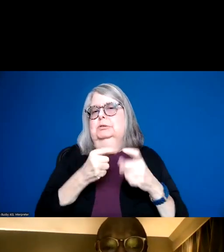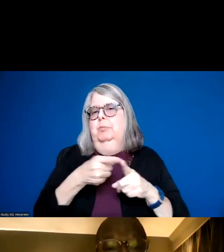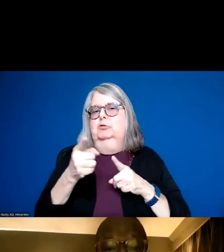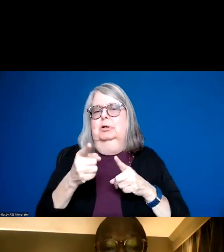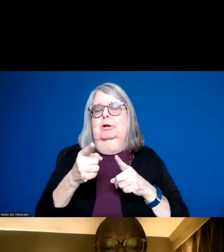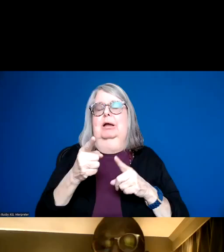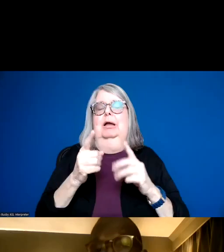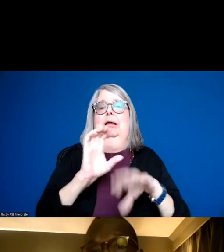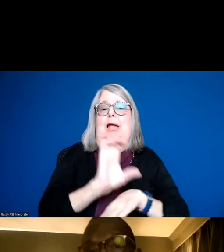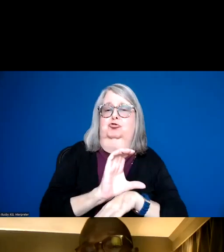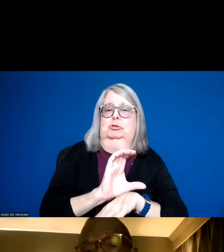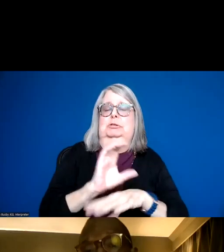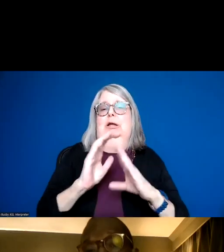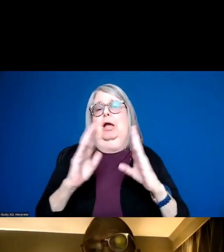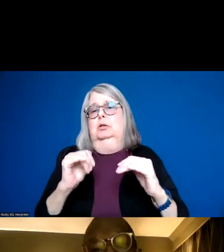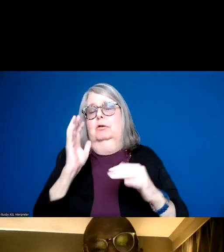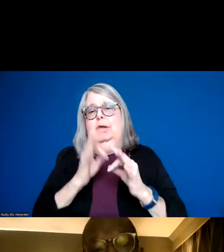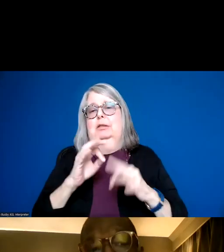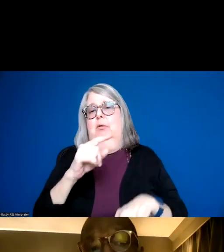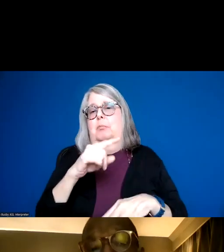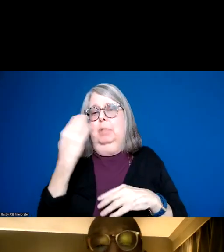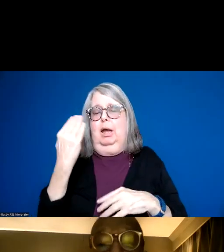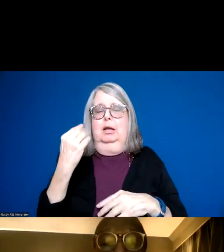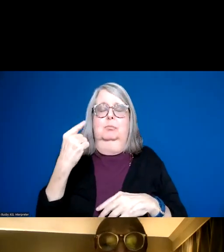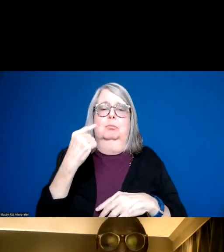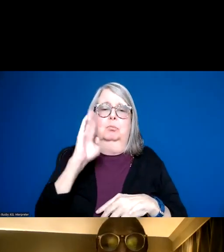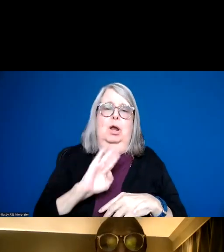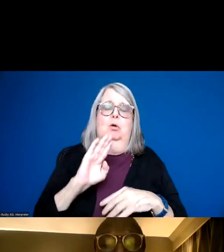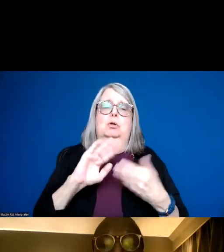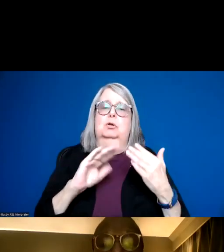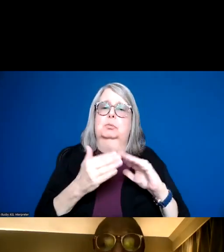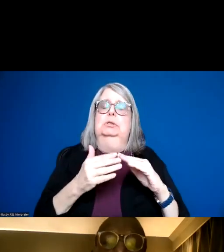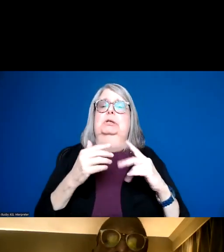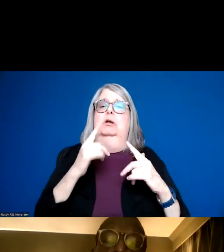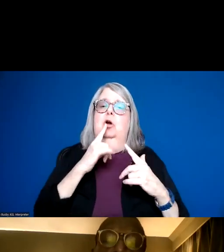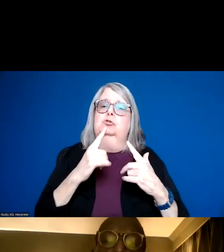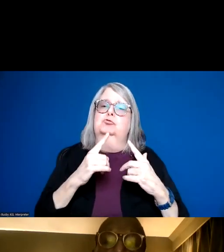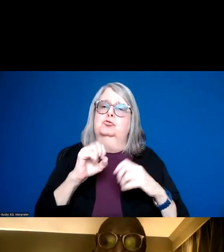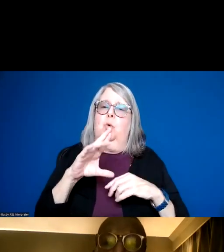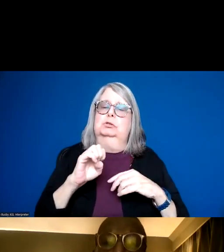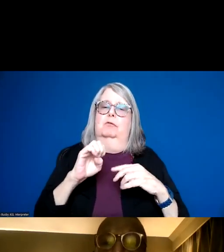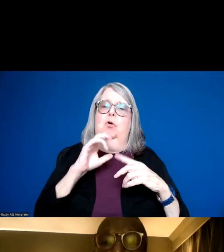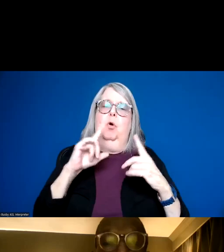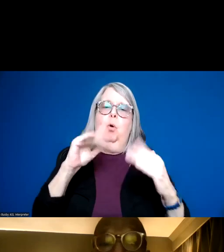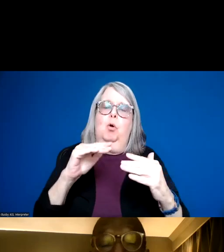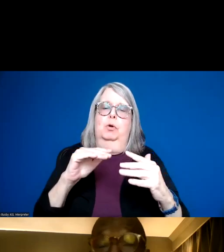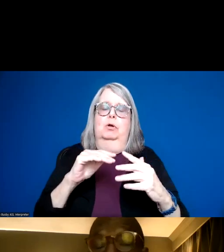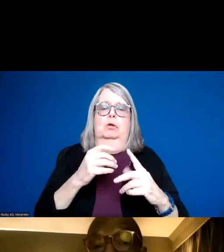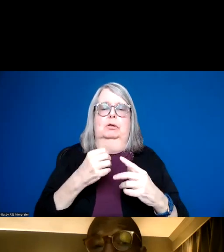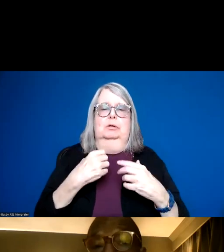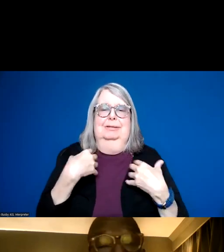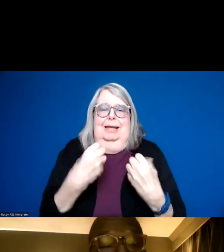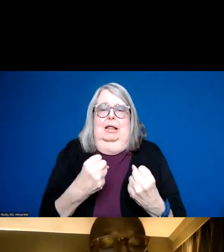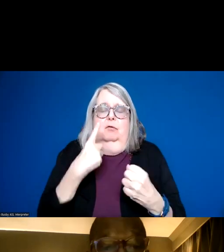churches in Black and Brown communities are well positioned to be a source of hope and healing for those impacted by suicide. And that is